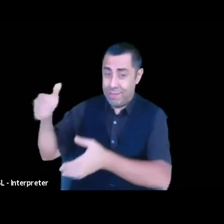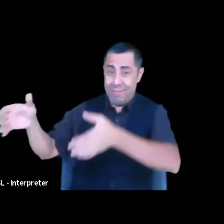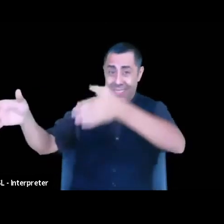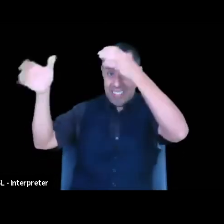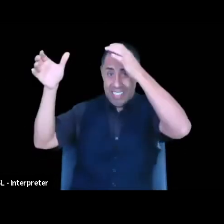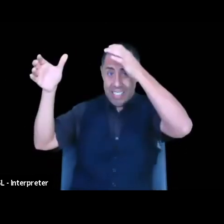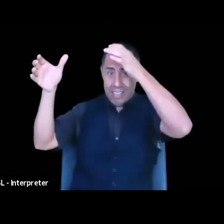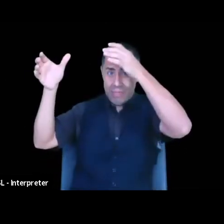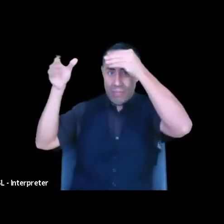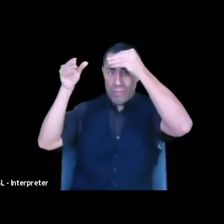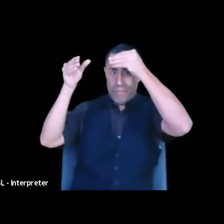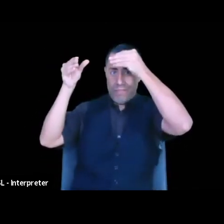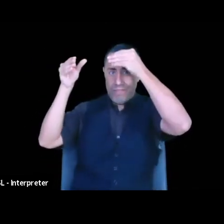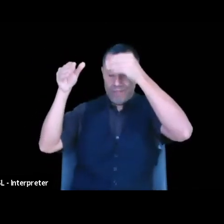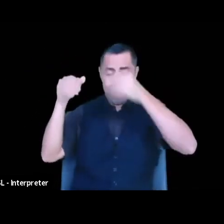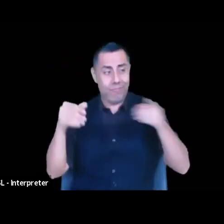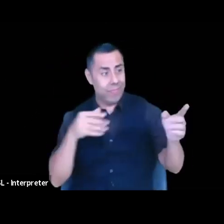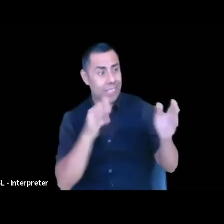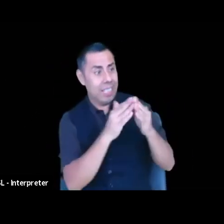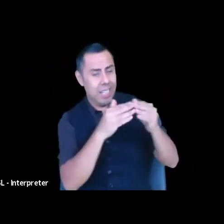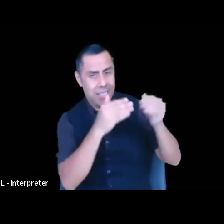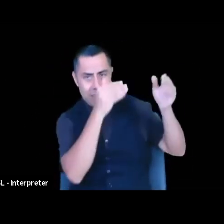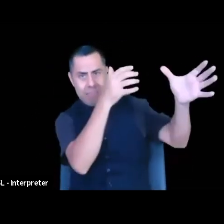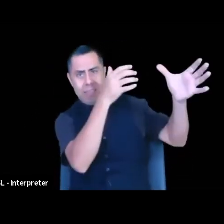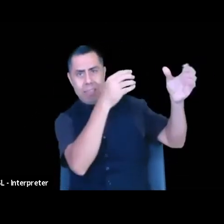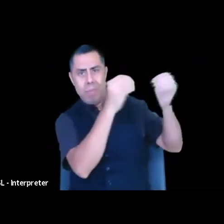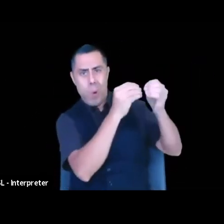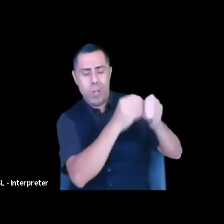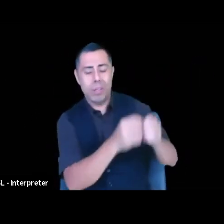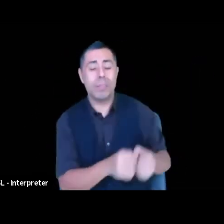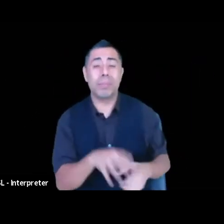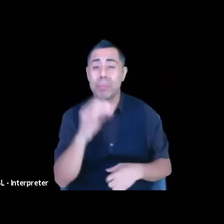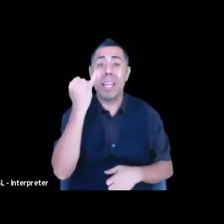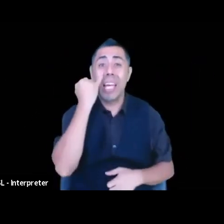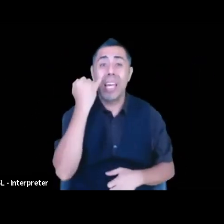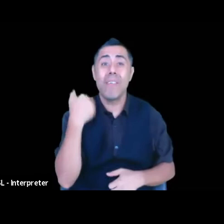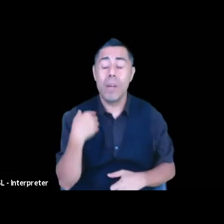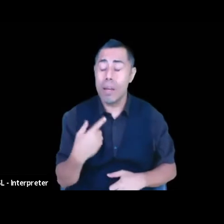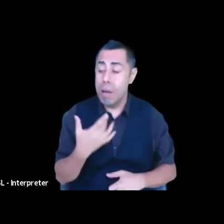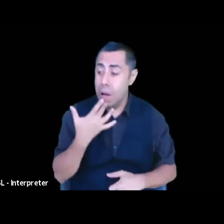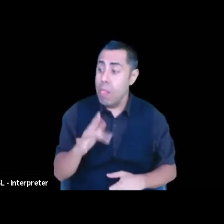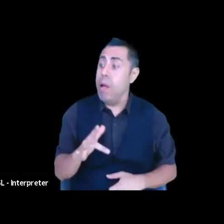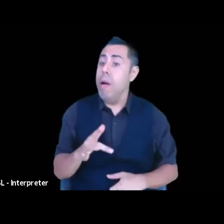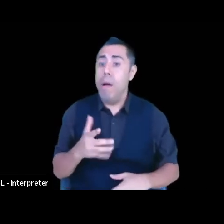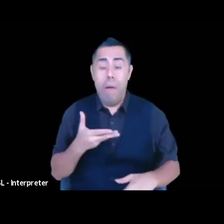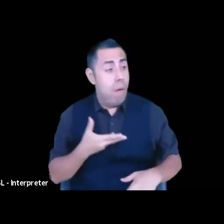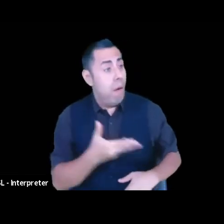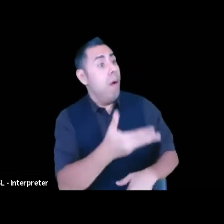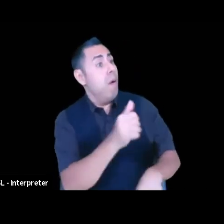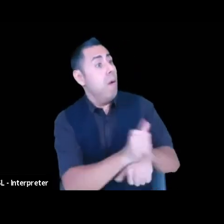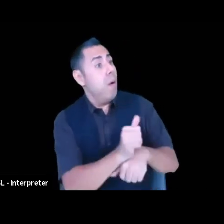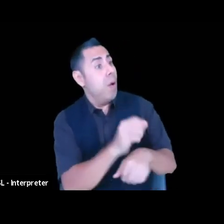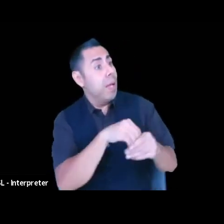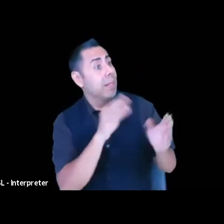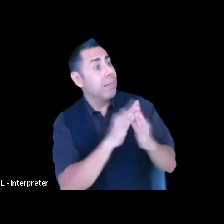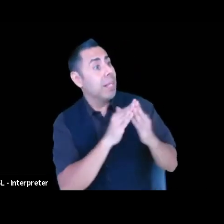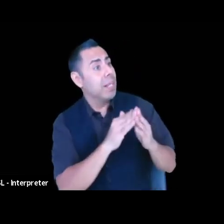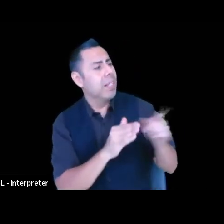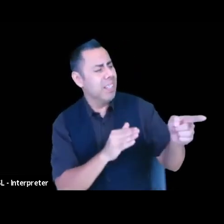city ones. And even if we get a job in the city, we also face discrimination there. So